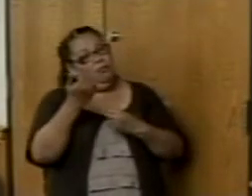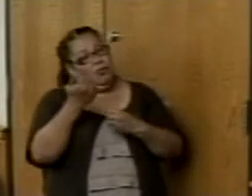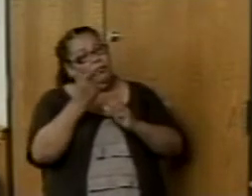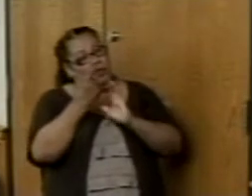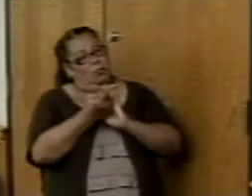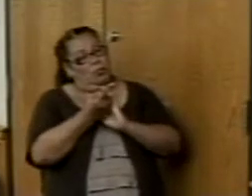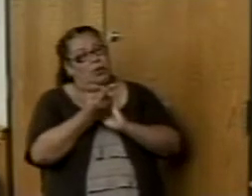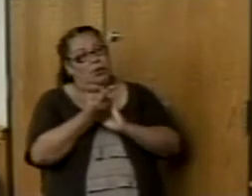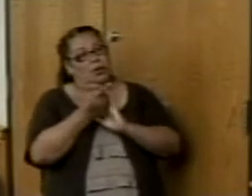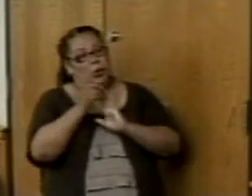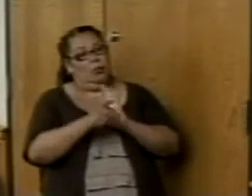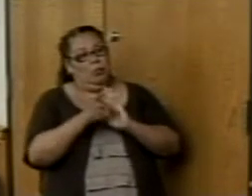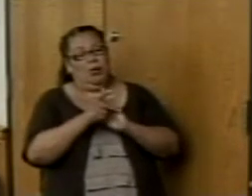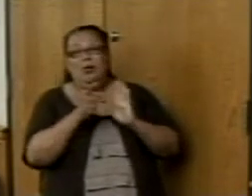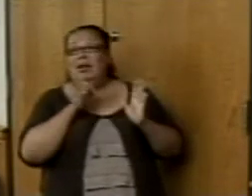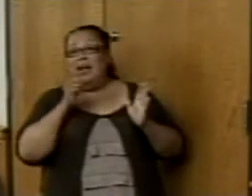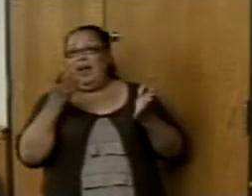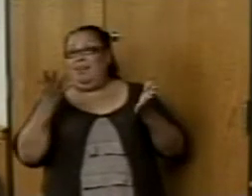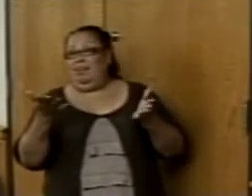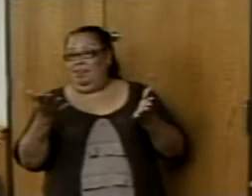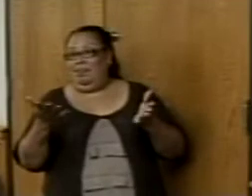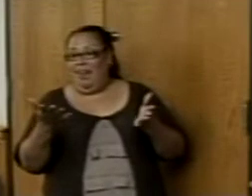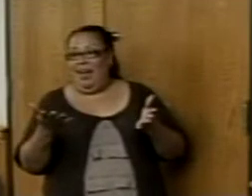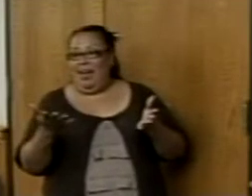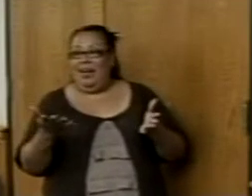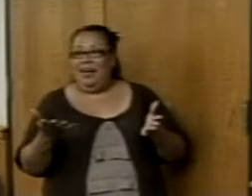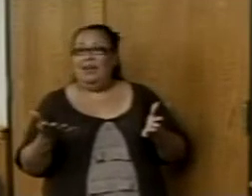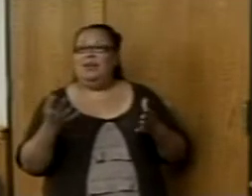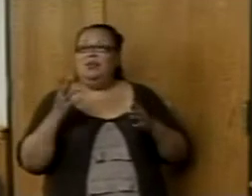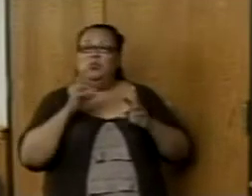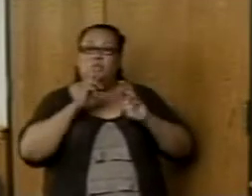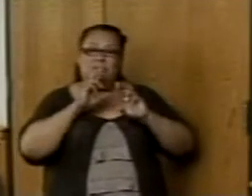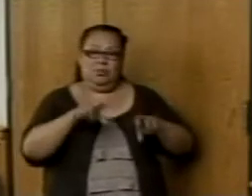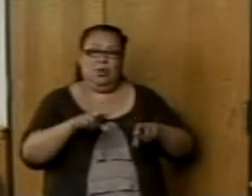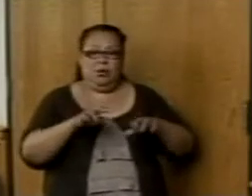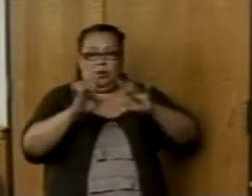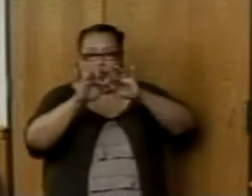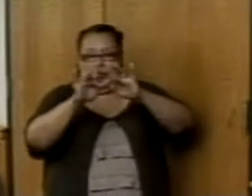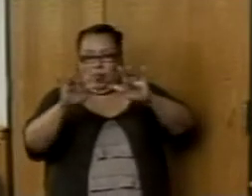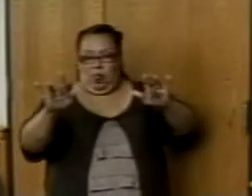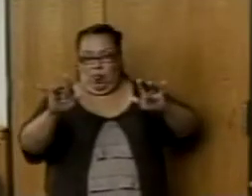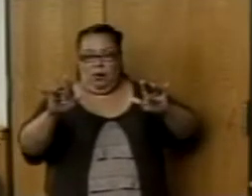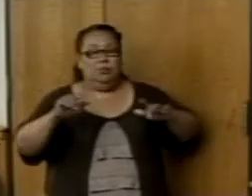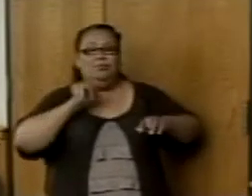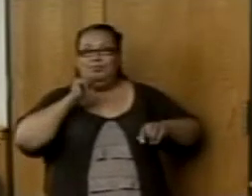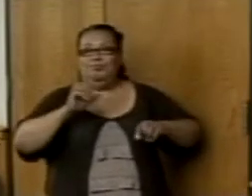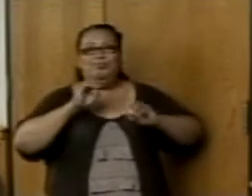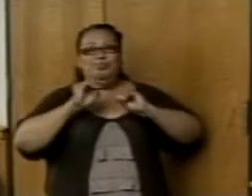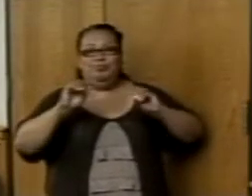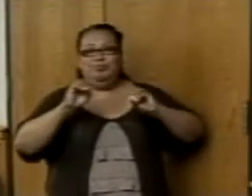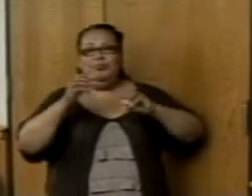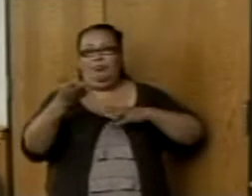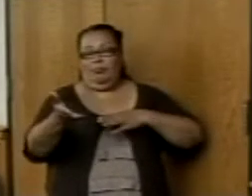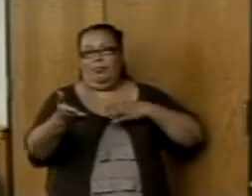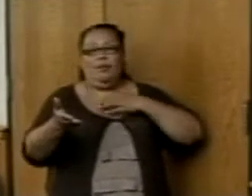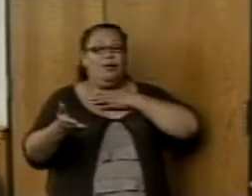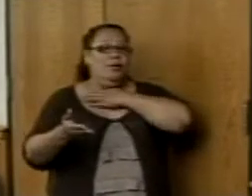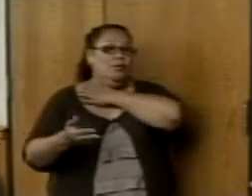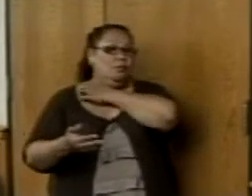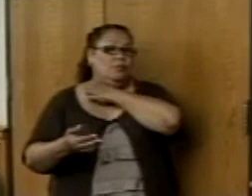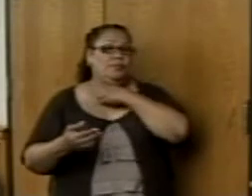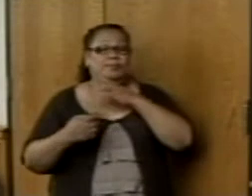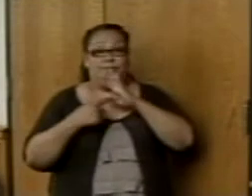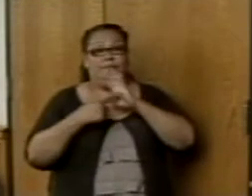period. That response, and Mr. Haynes' response, was void, was absent. And if I have to stand